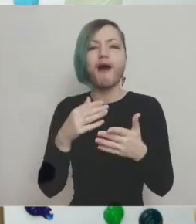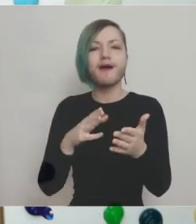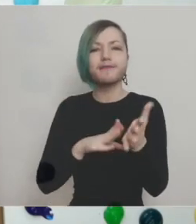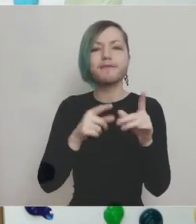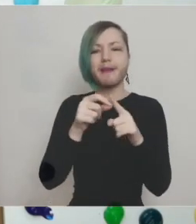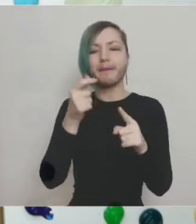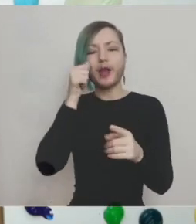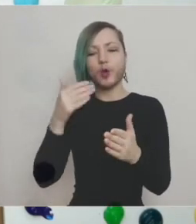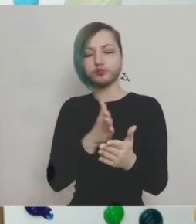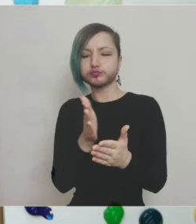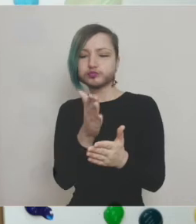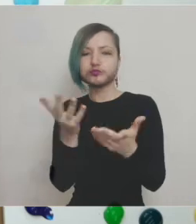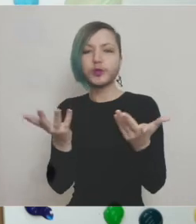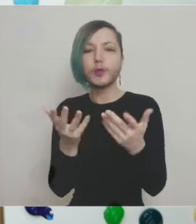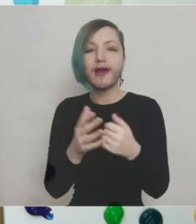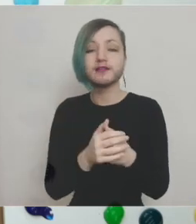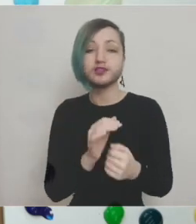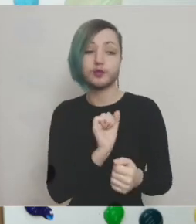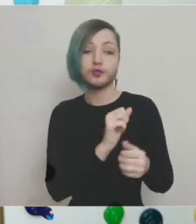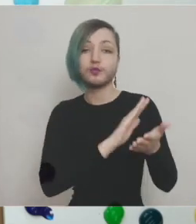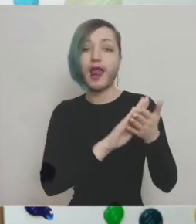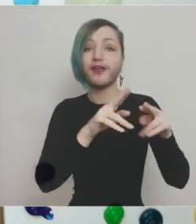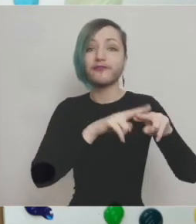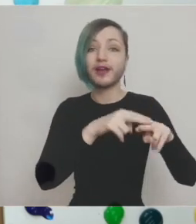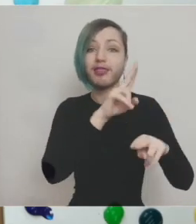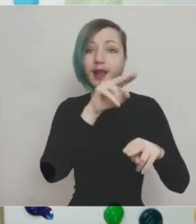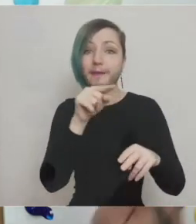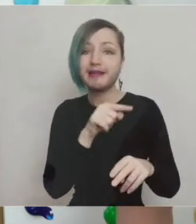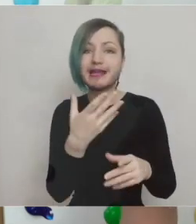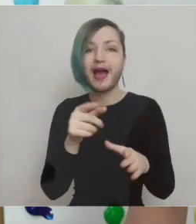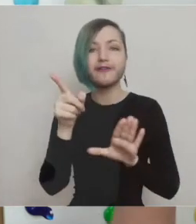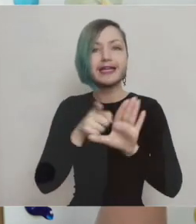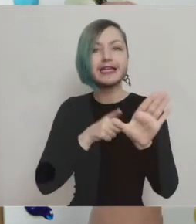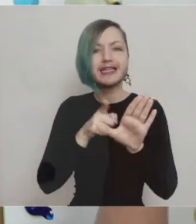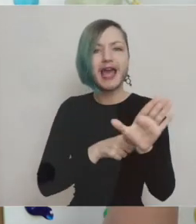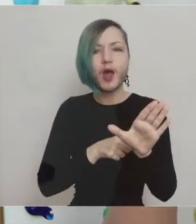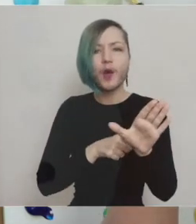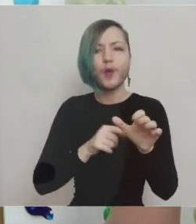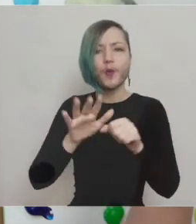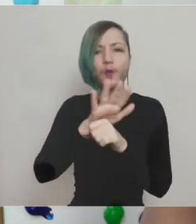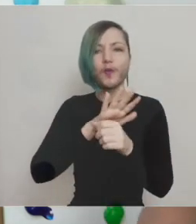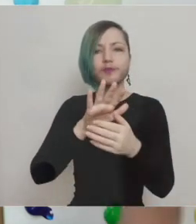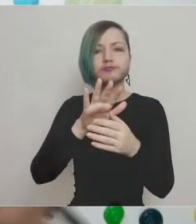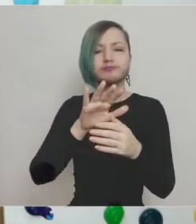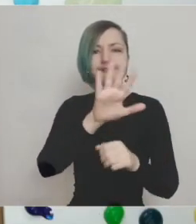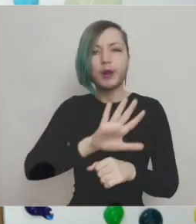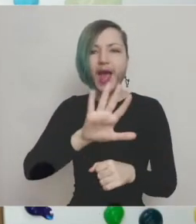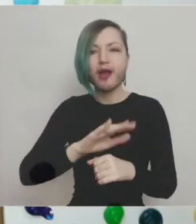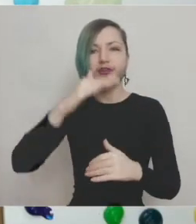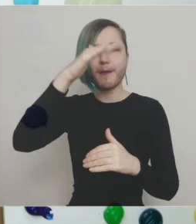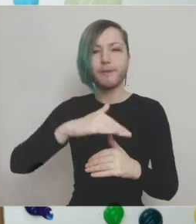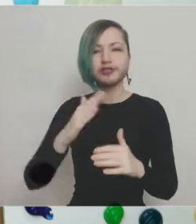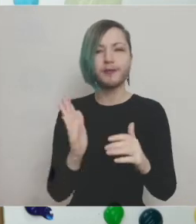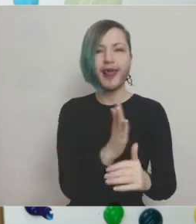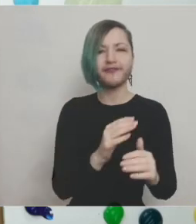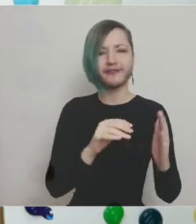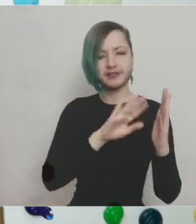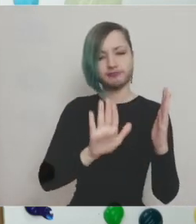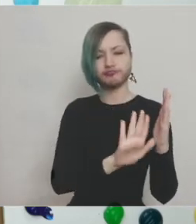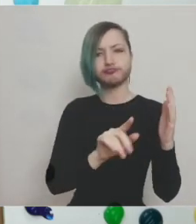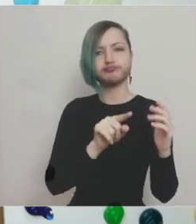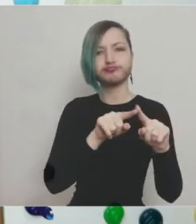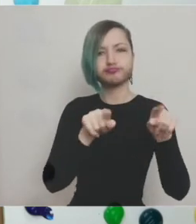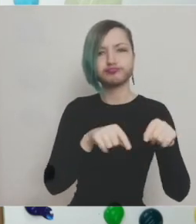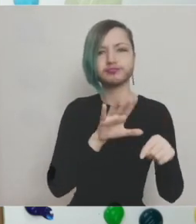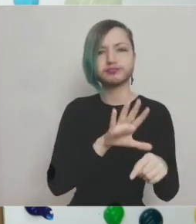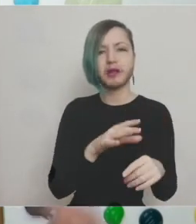what I want. And in her painting, she has this big yellow kind of an area there at the bottom left, which I find kind of